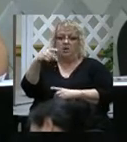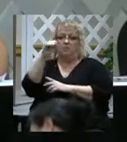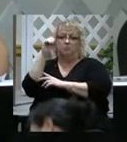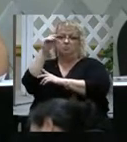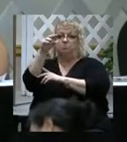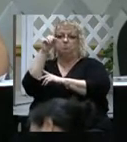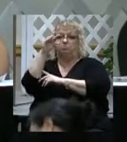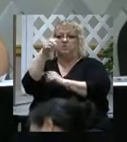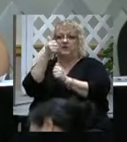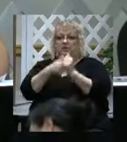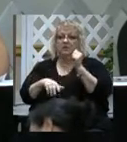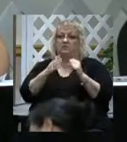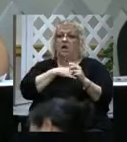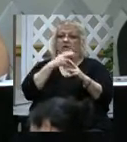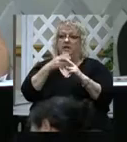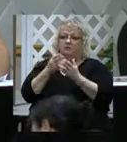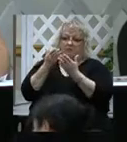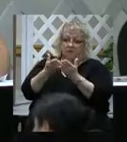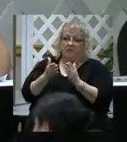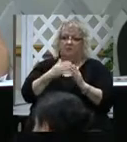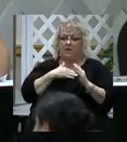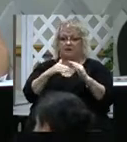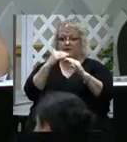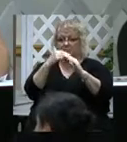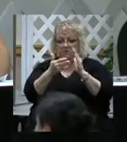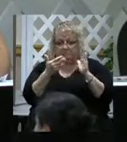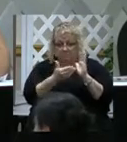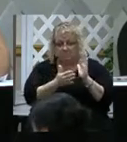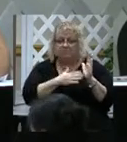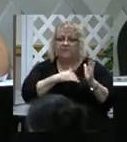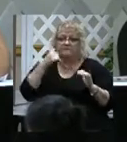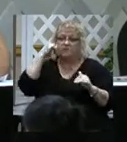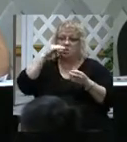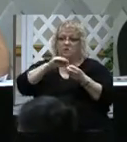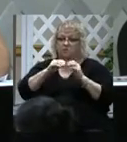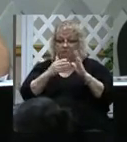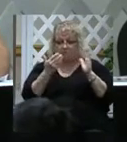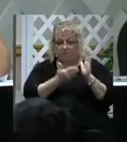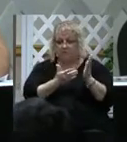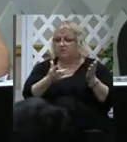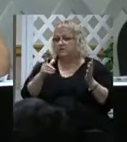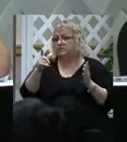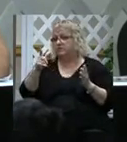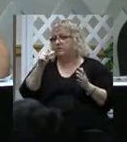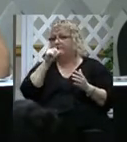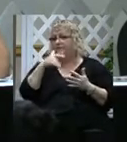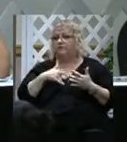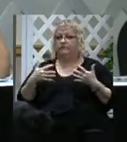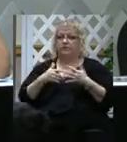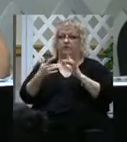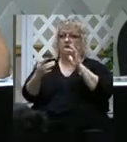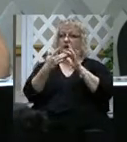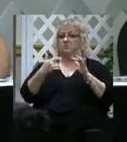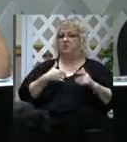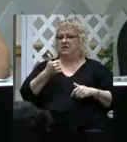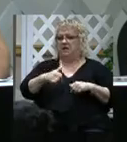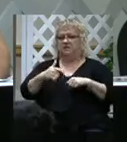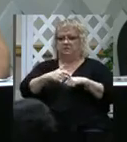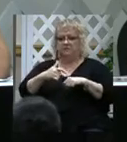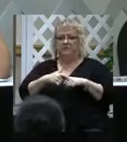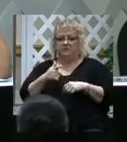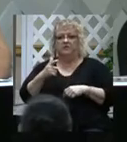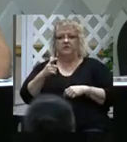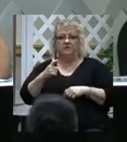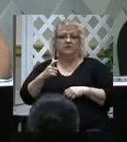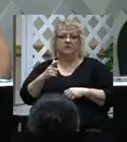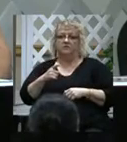On each of them, there's my name, my email address, and my phone number. So don't hesitate to contact me, and it